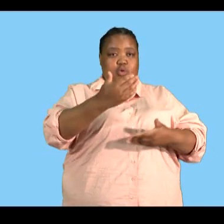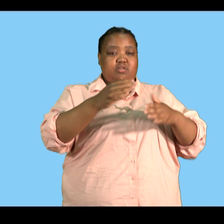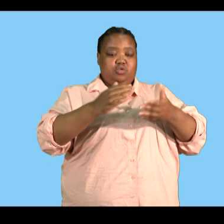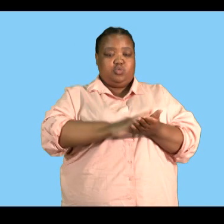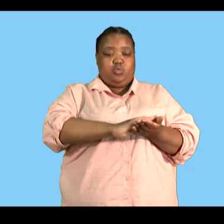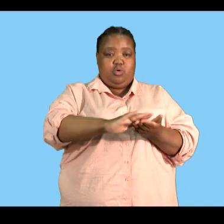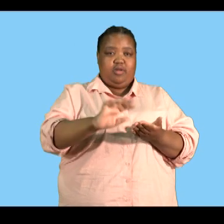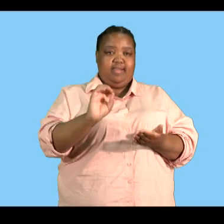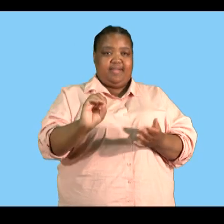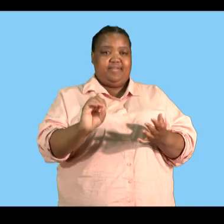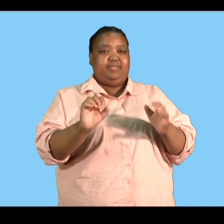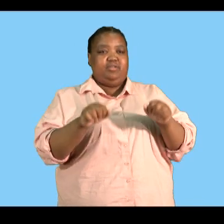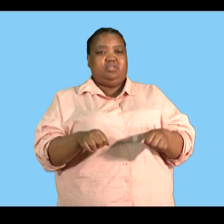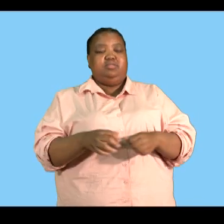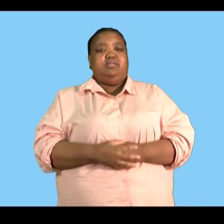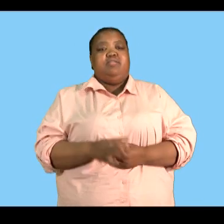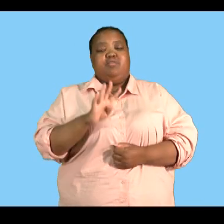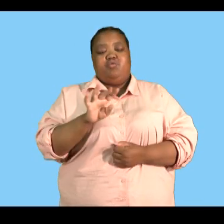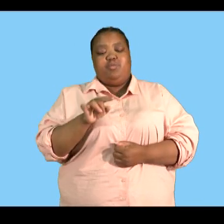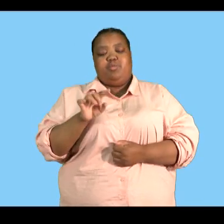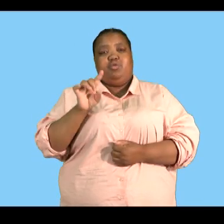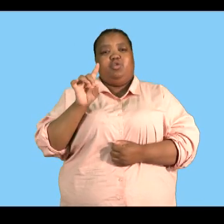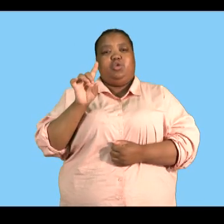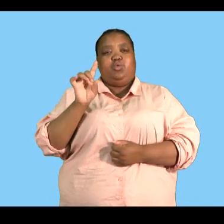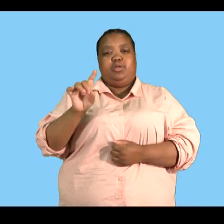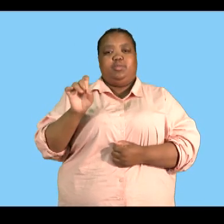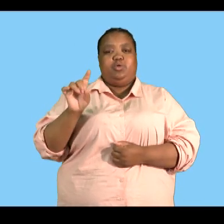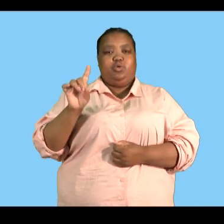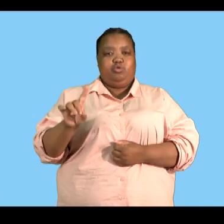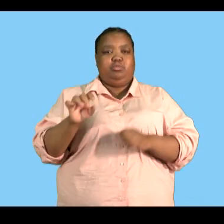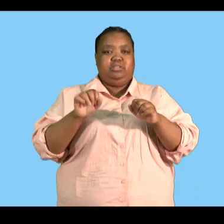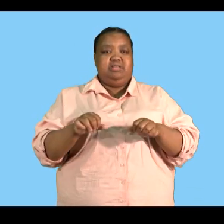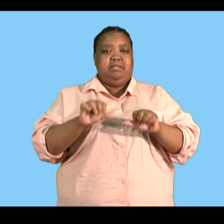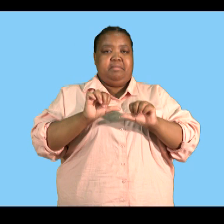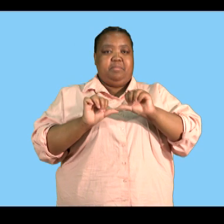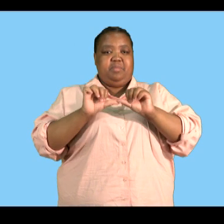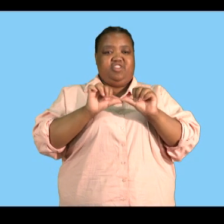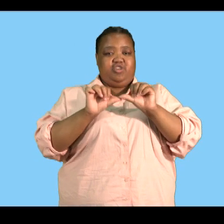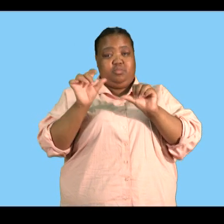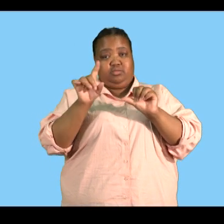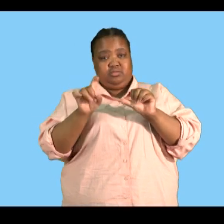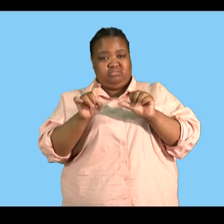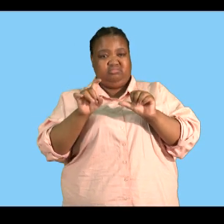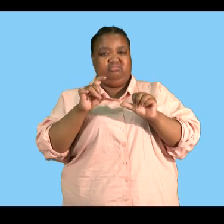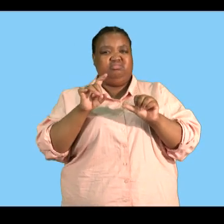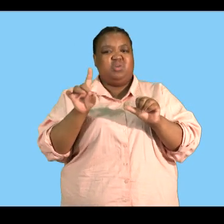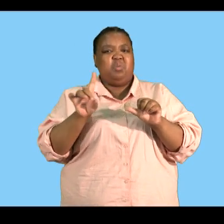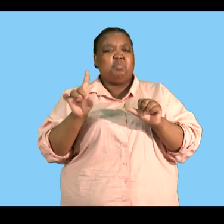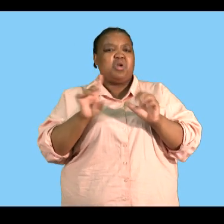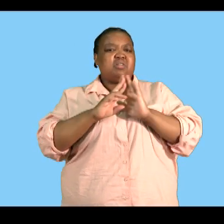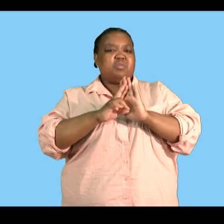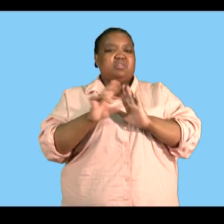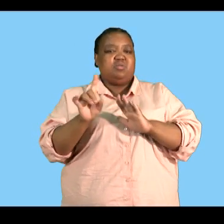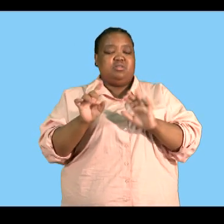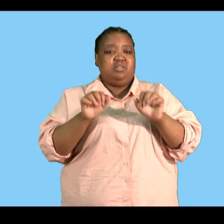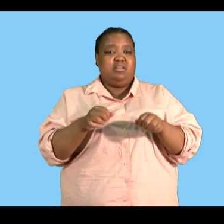question 4.1.4, what measurement is represented by the question mark? So looking at the scale,